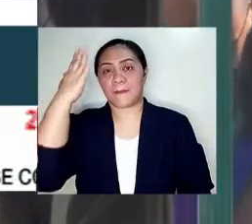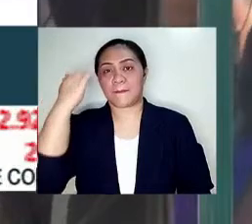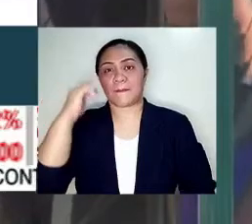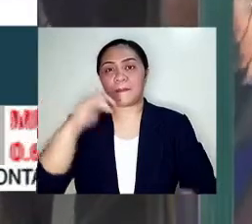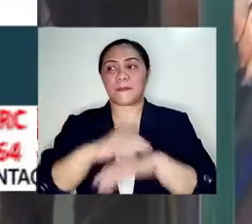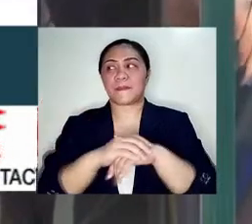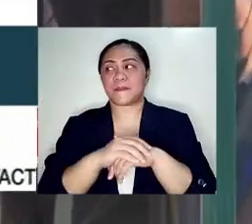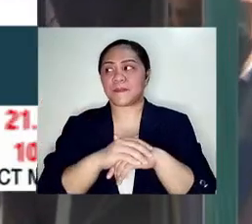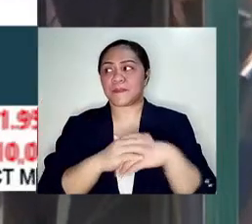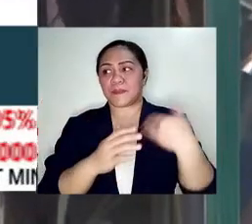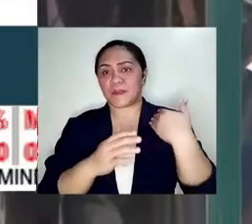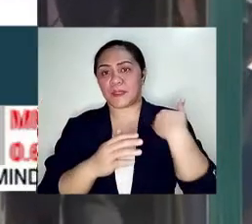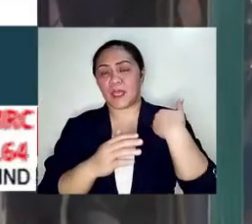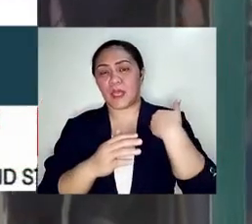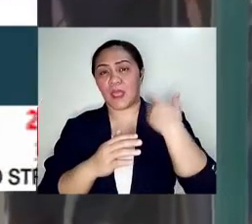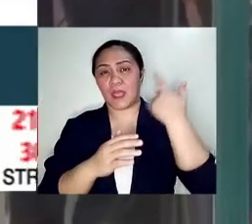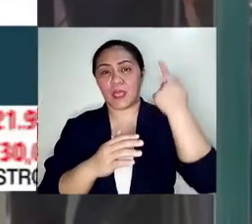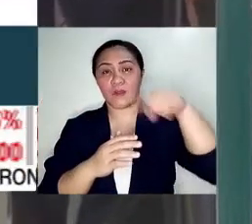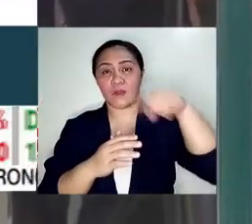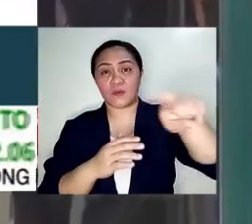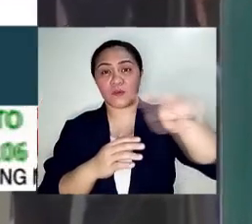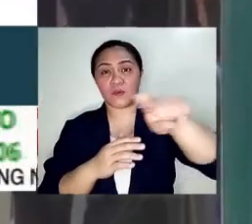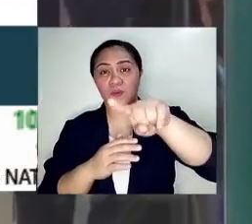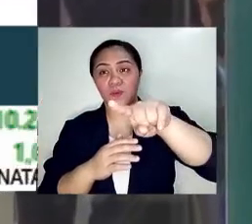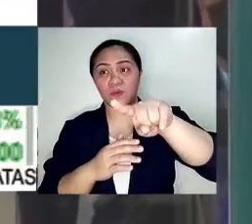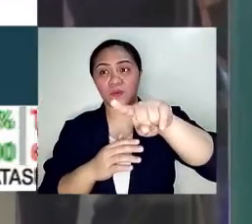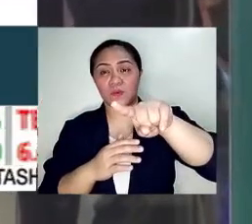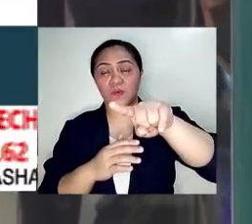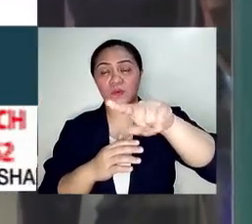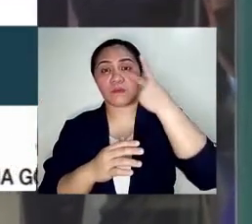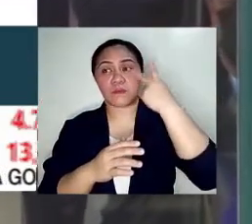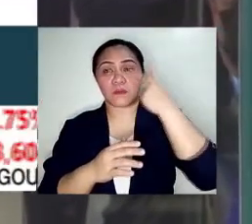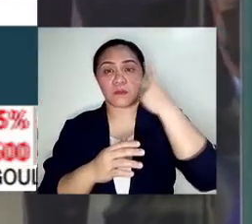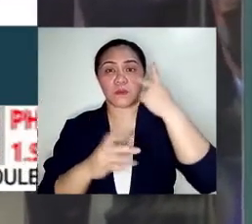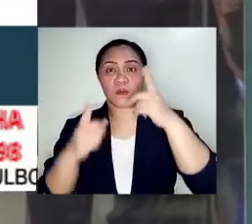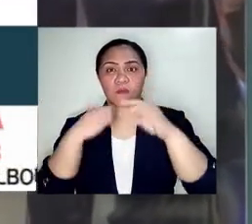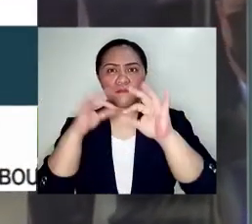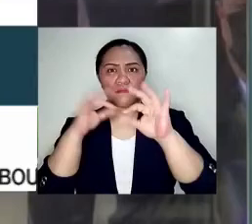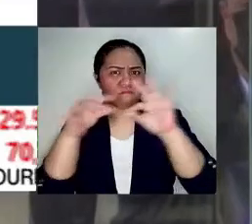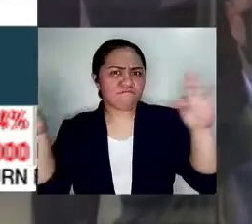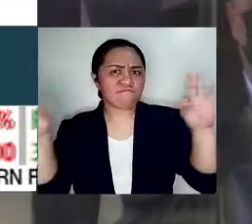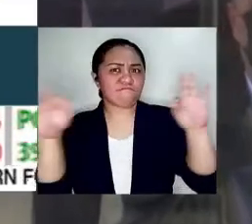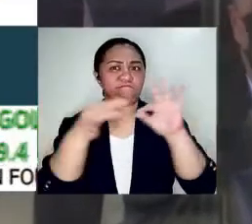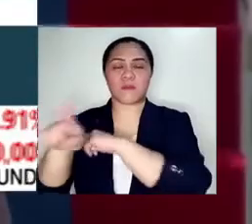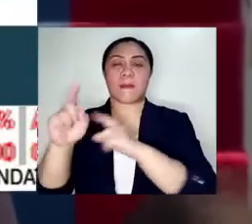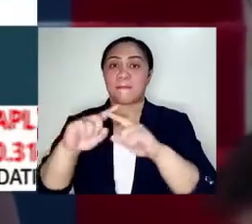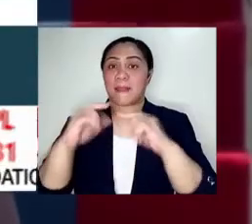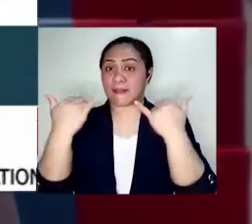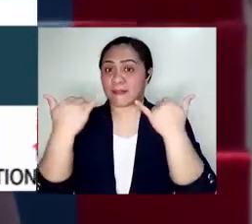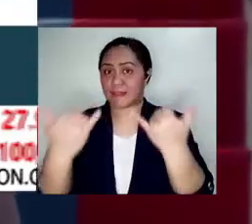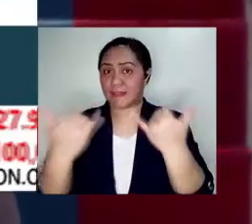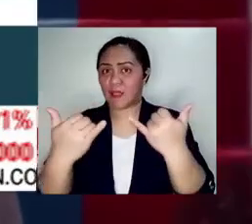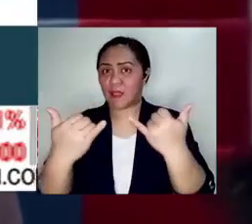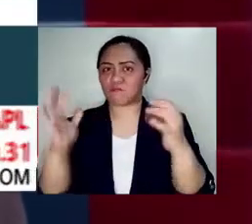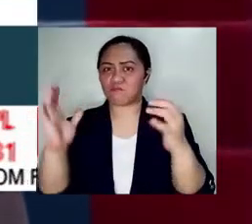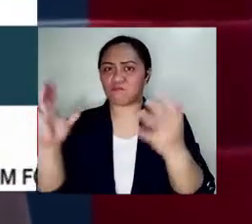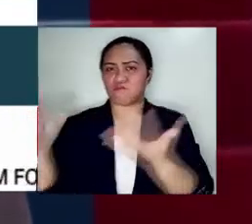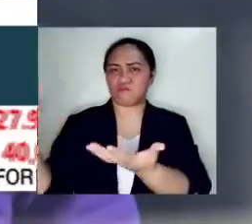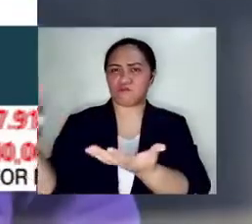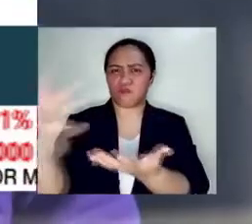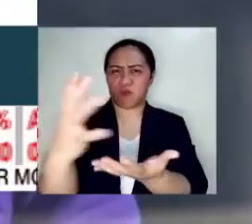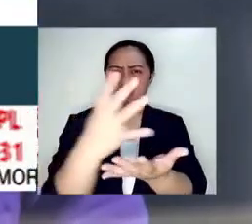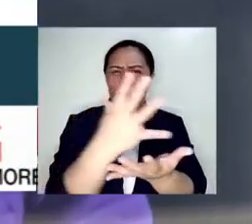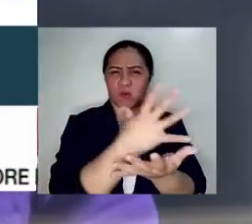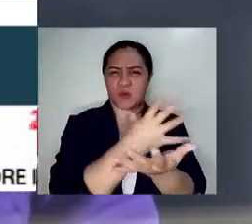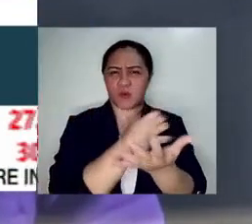and the transition team of Biden, and now in their statement that they would like to build on this partnership and election